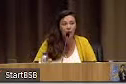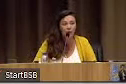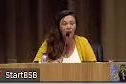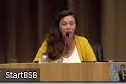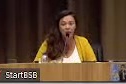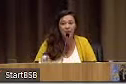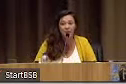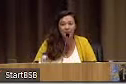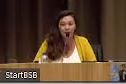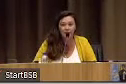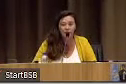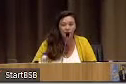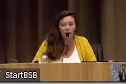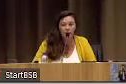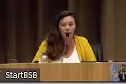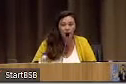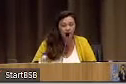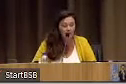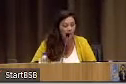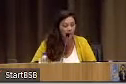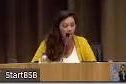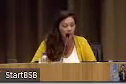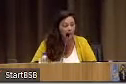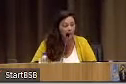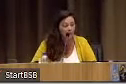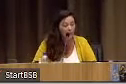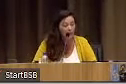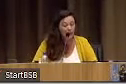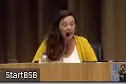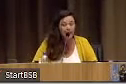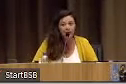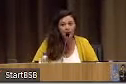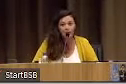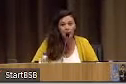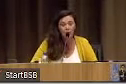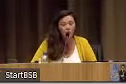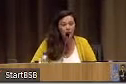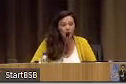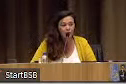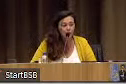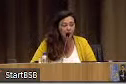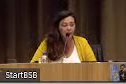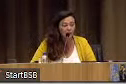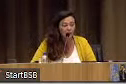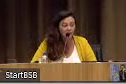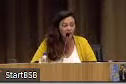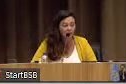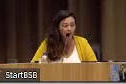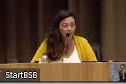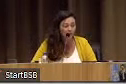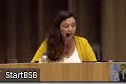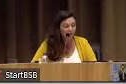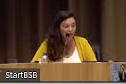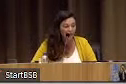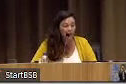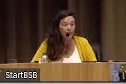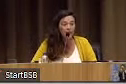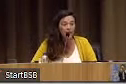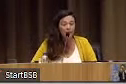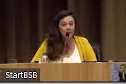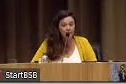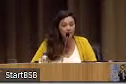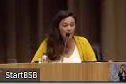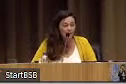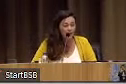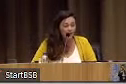see that the increase of downloads was as of the presentation of the data for COVID and